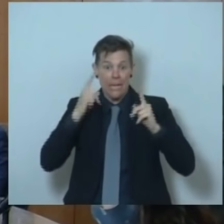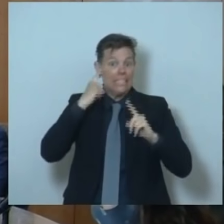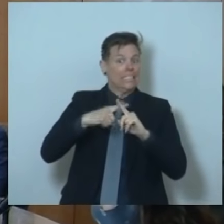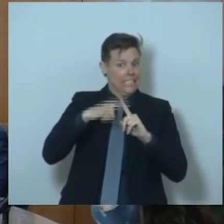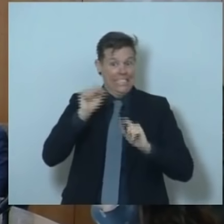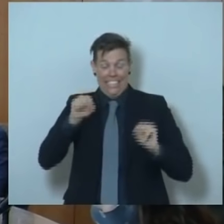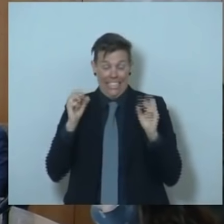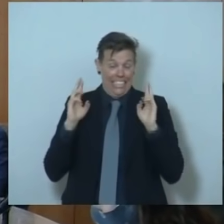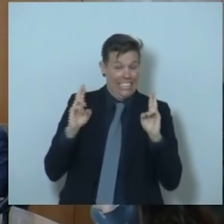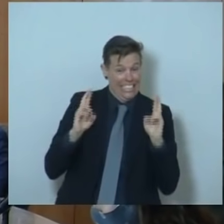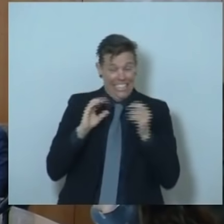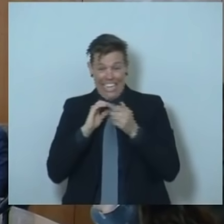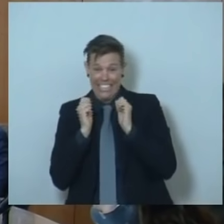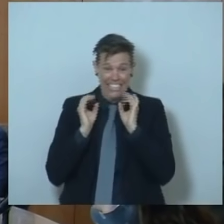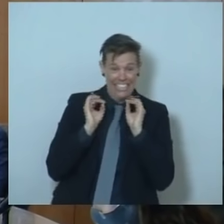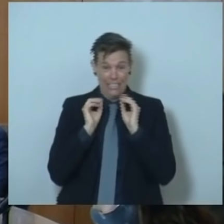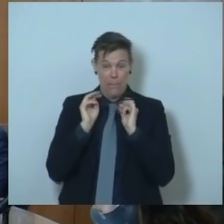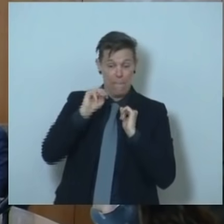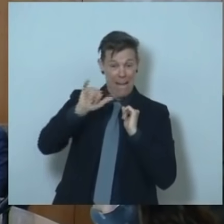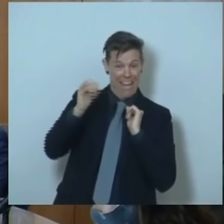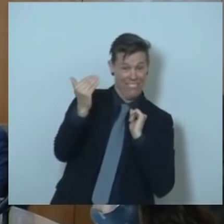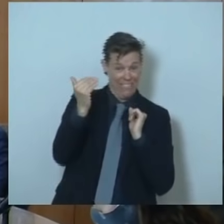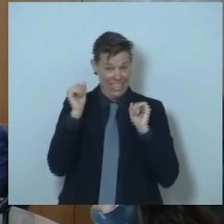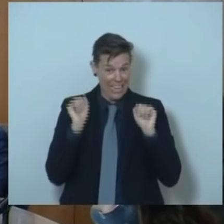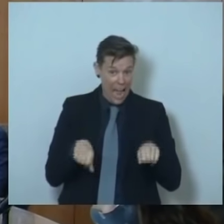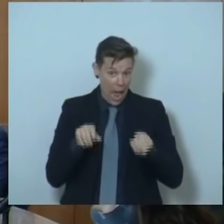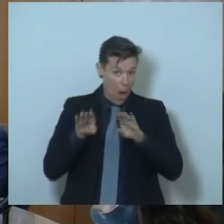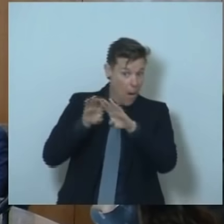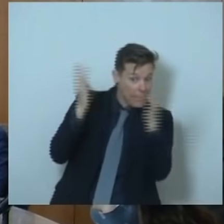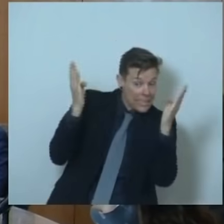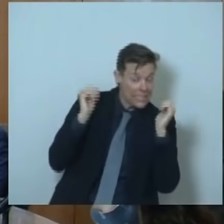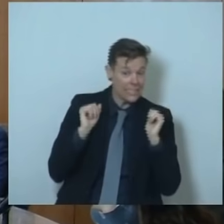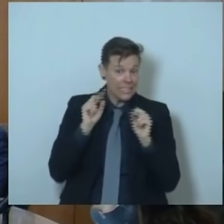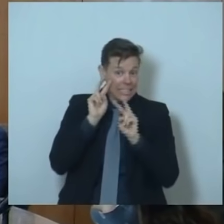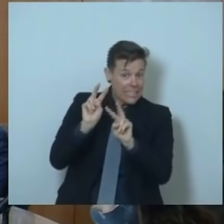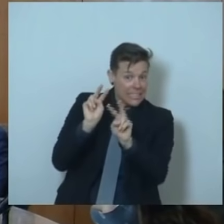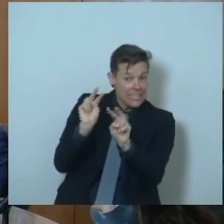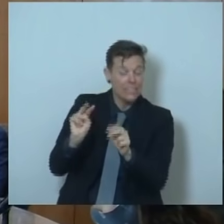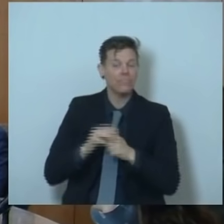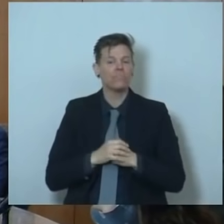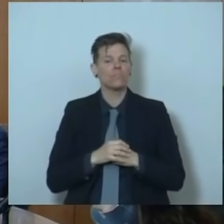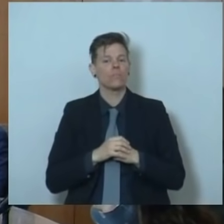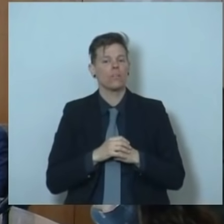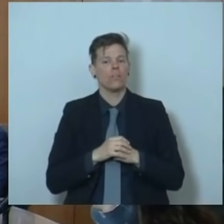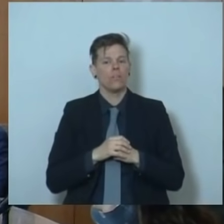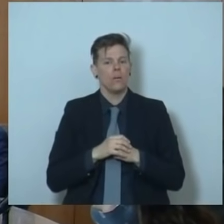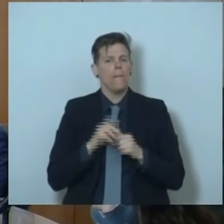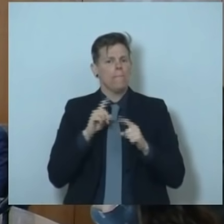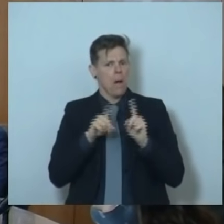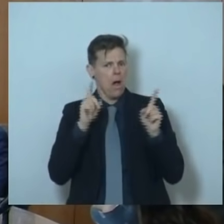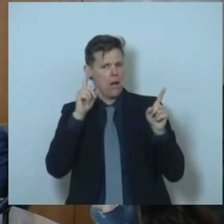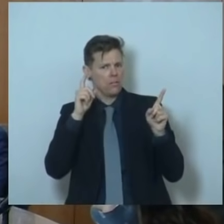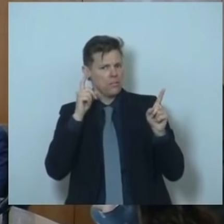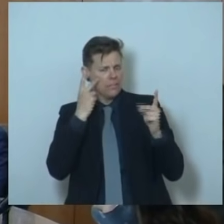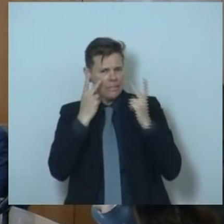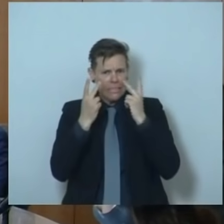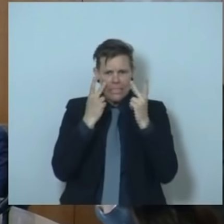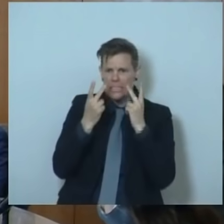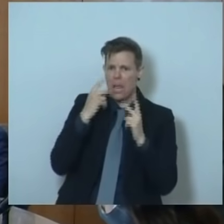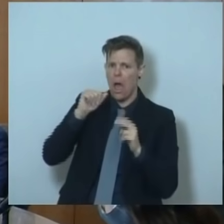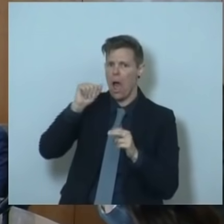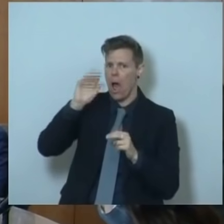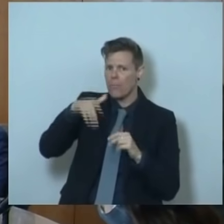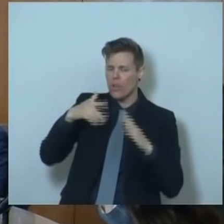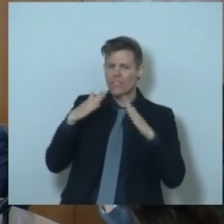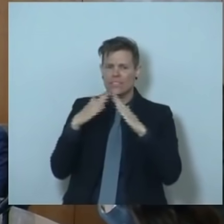reopening by May 15th or by mid-May, really. But we're already seeing places like City of Albuquerque, for example, has tentative reopening dates for